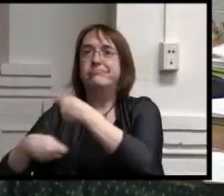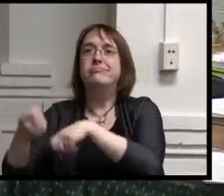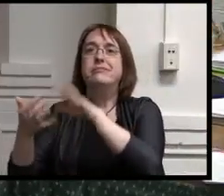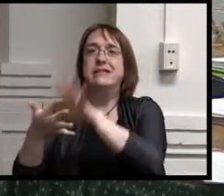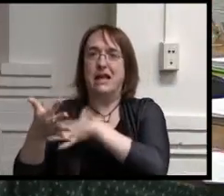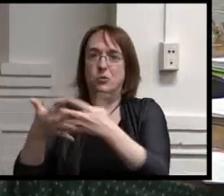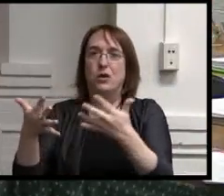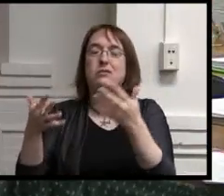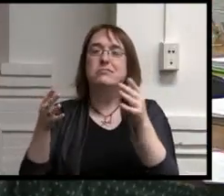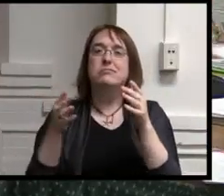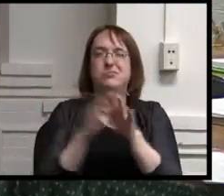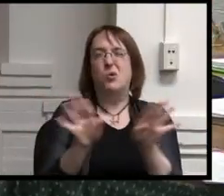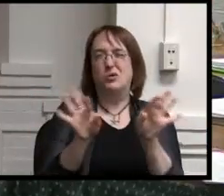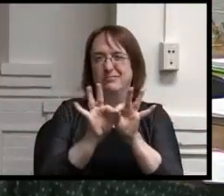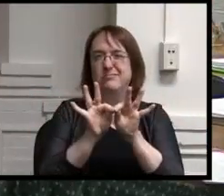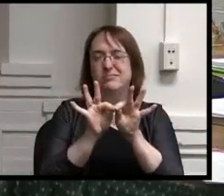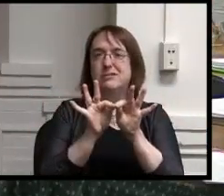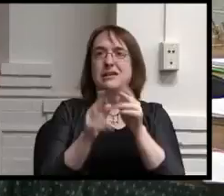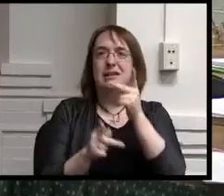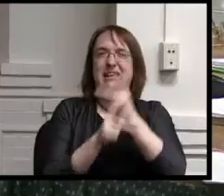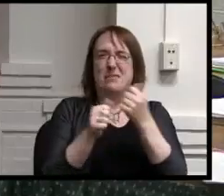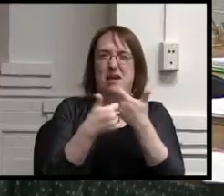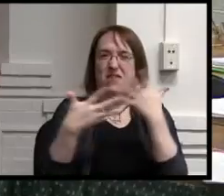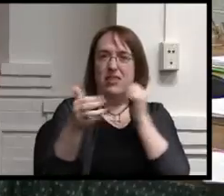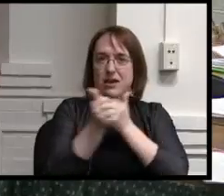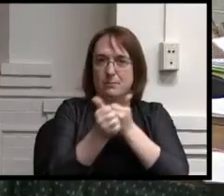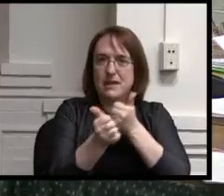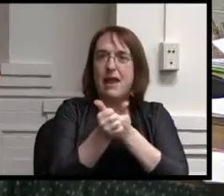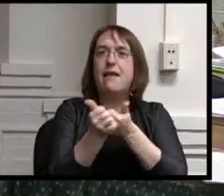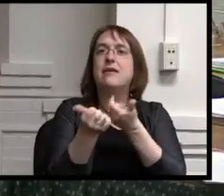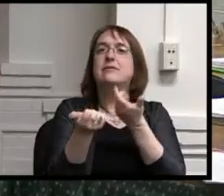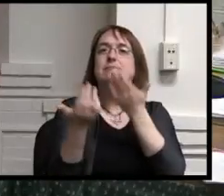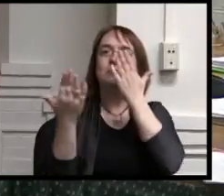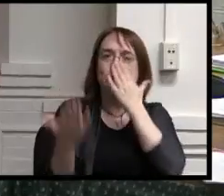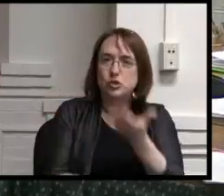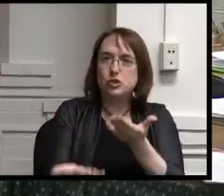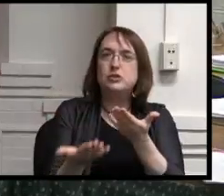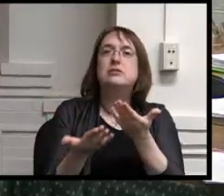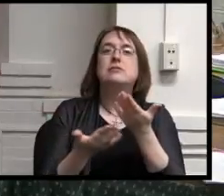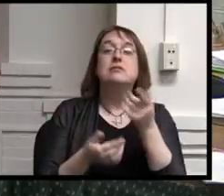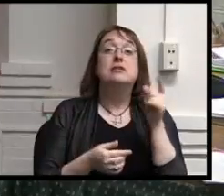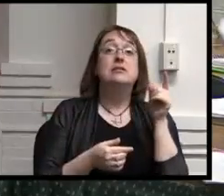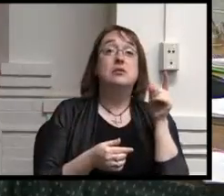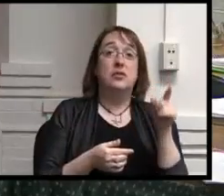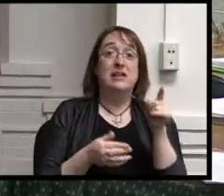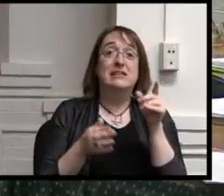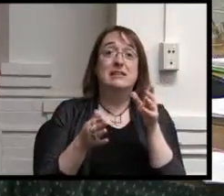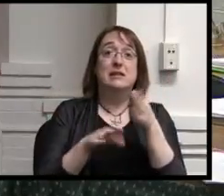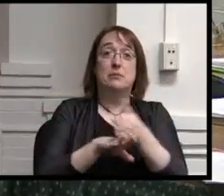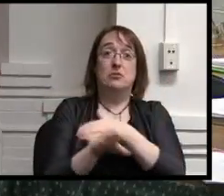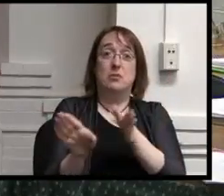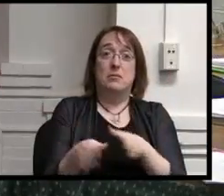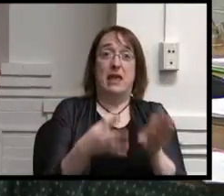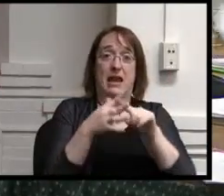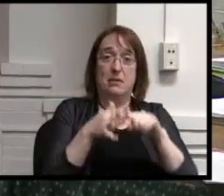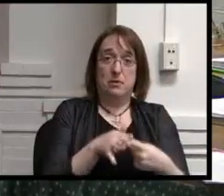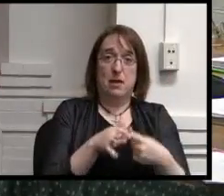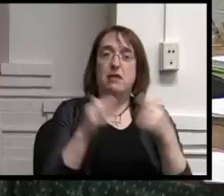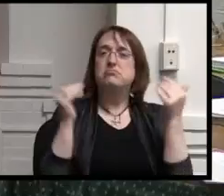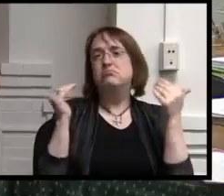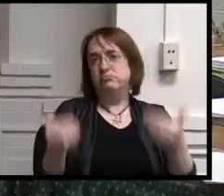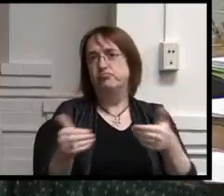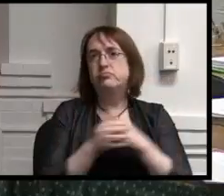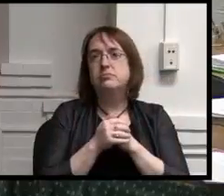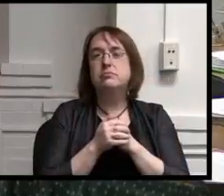to maintain the upgraded performance of this once the improvement plan has been implemented. In order